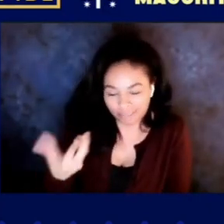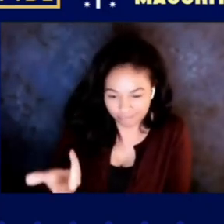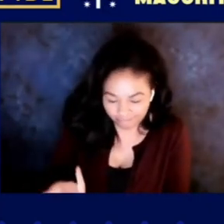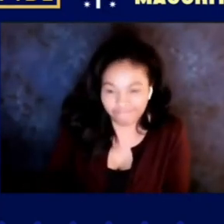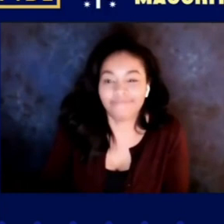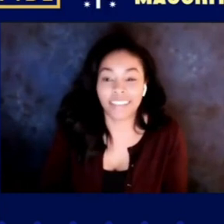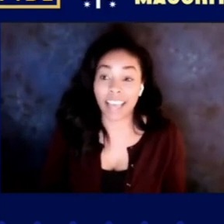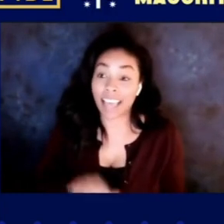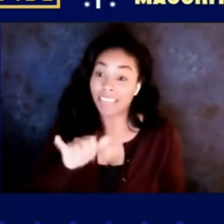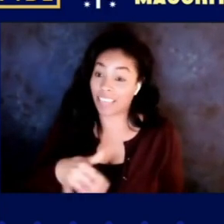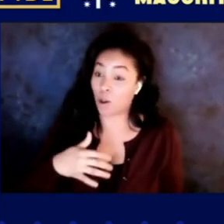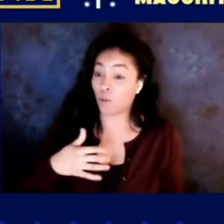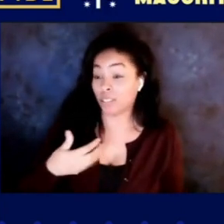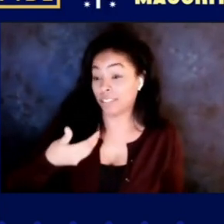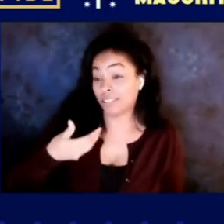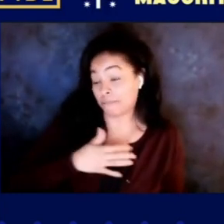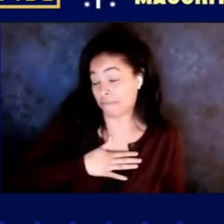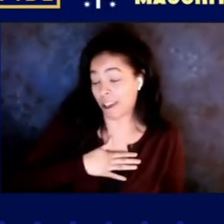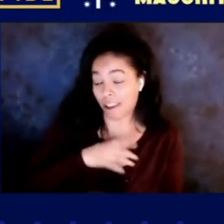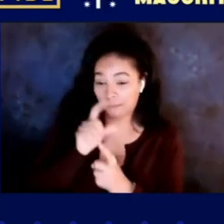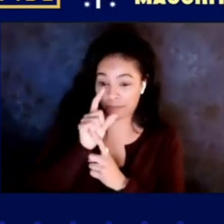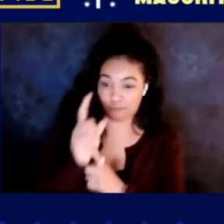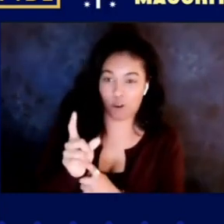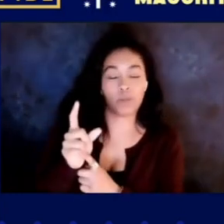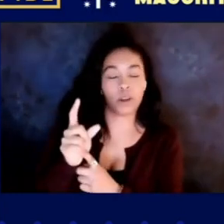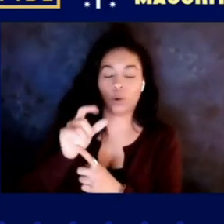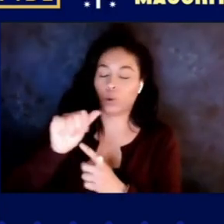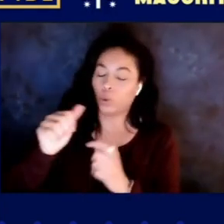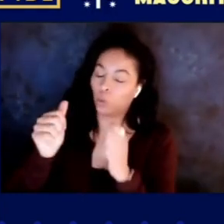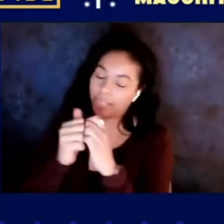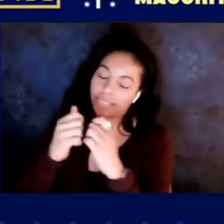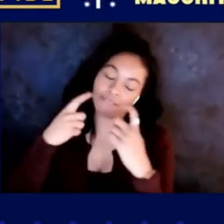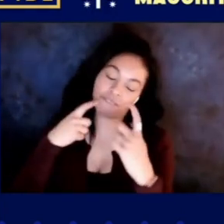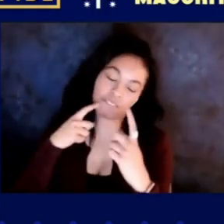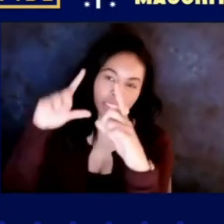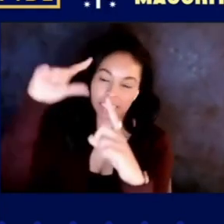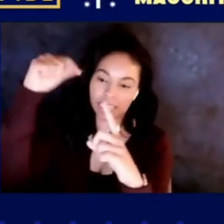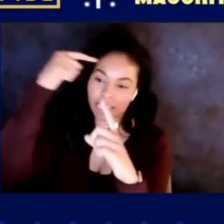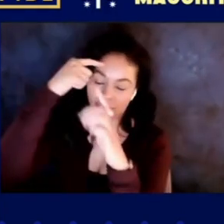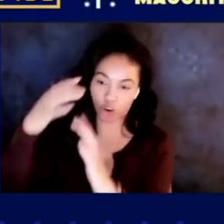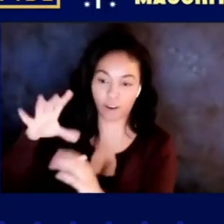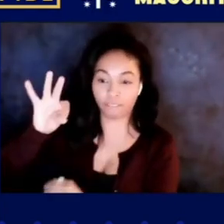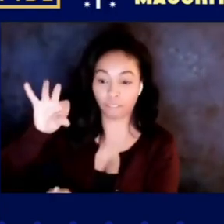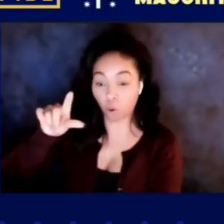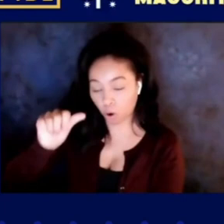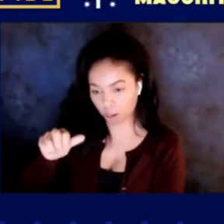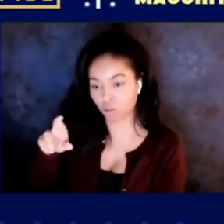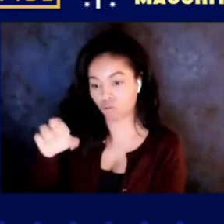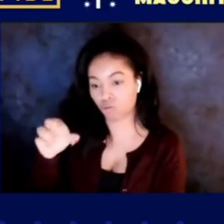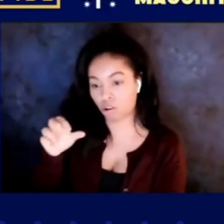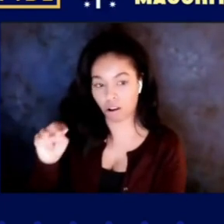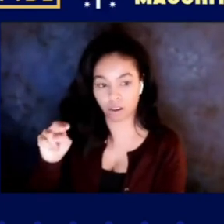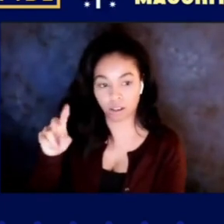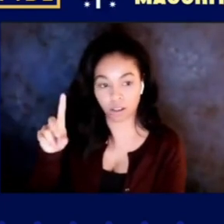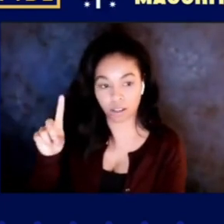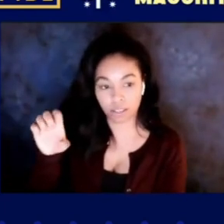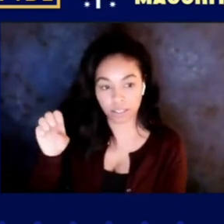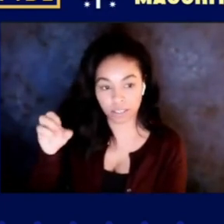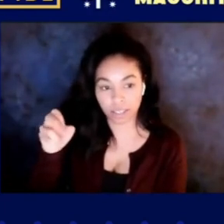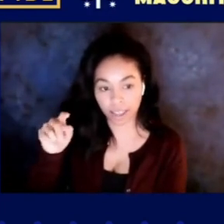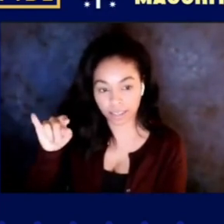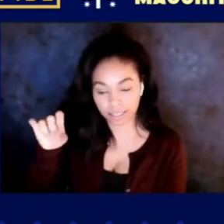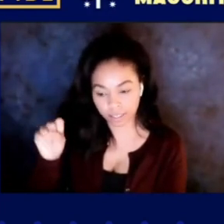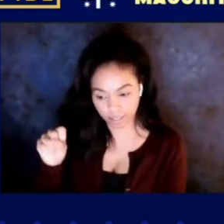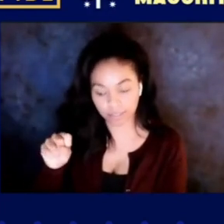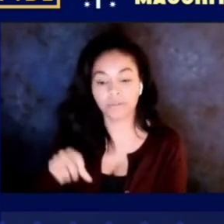that was my moment with the infamous governor of Florida, Ron DeSantis. So I